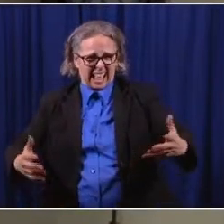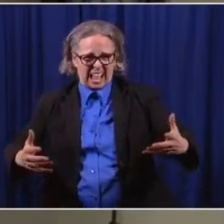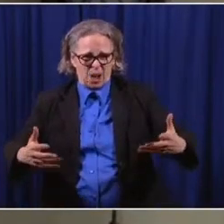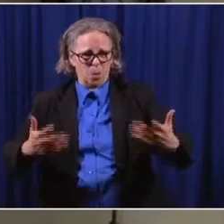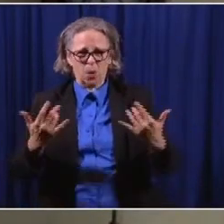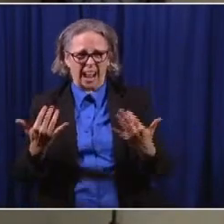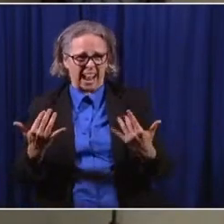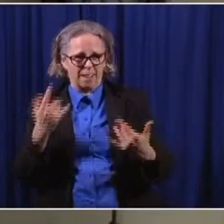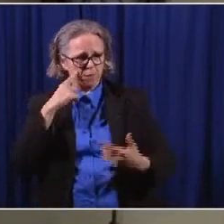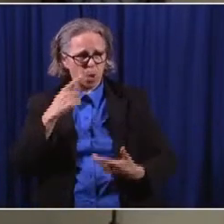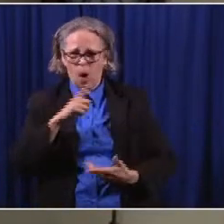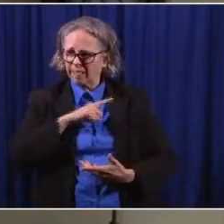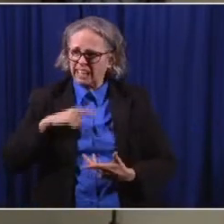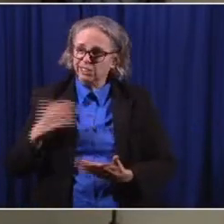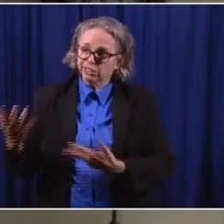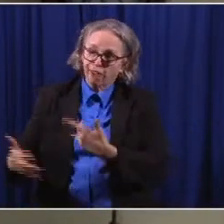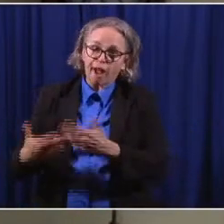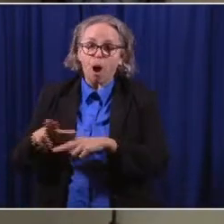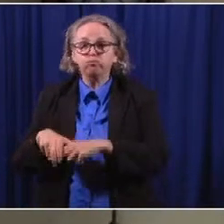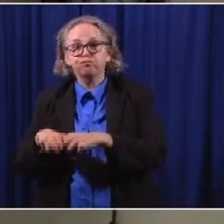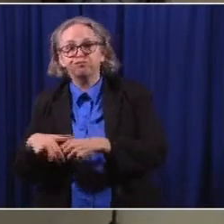bill, and we would ask them to do that.